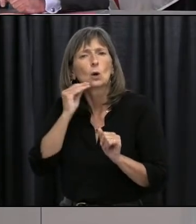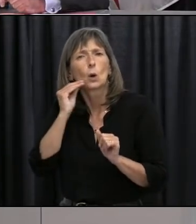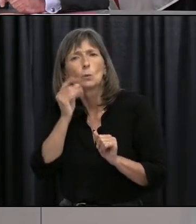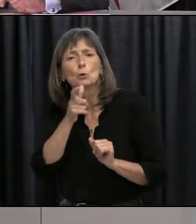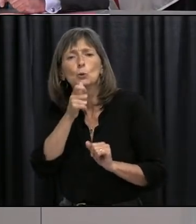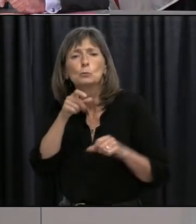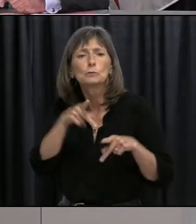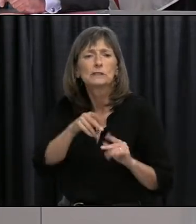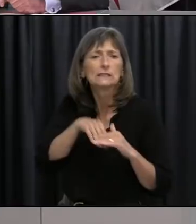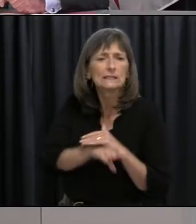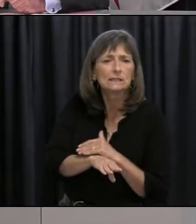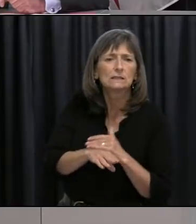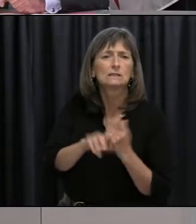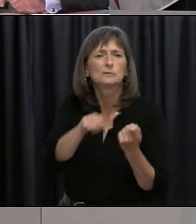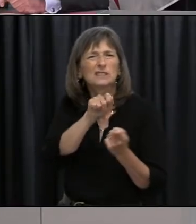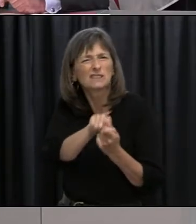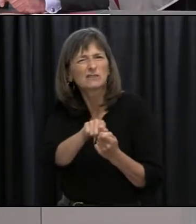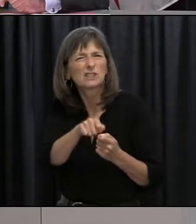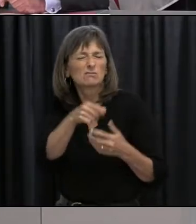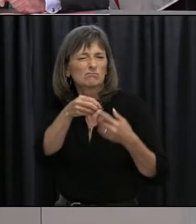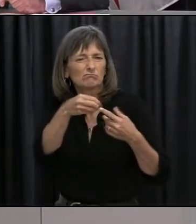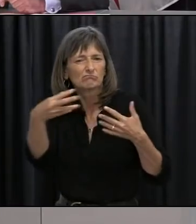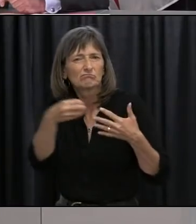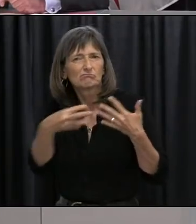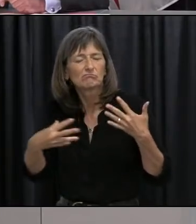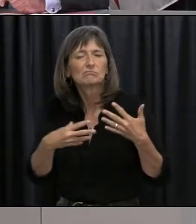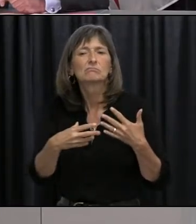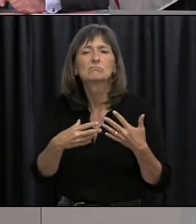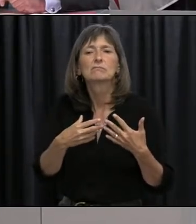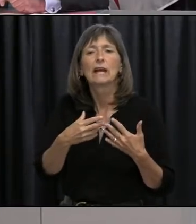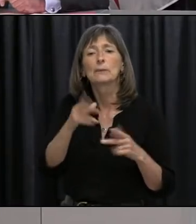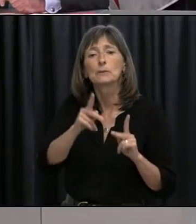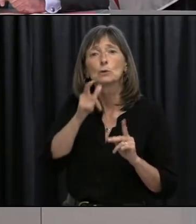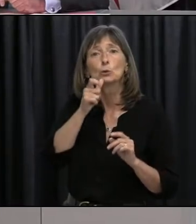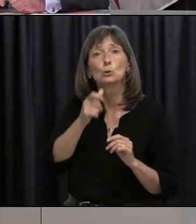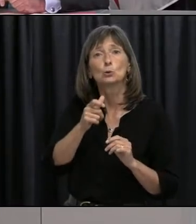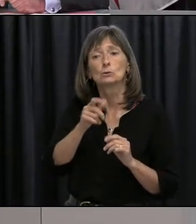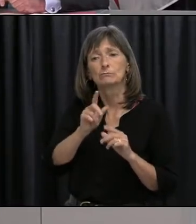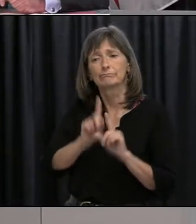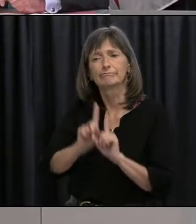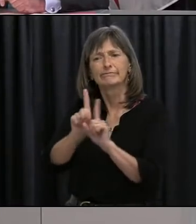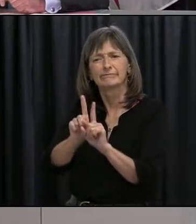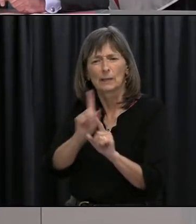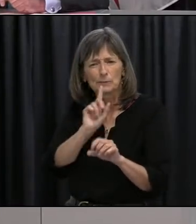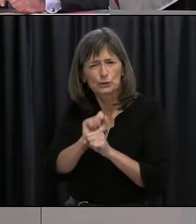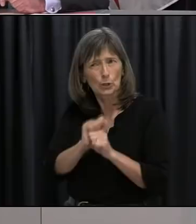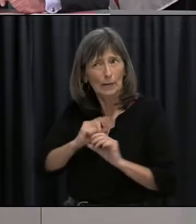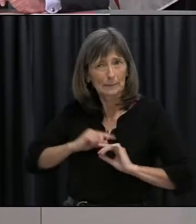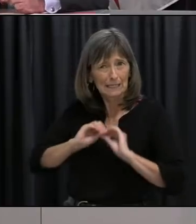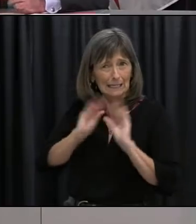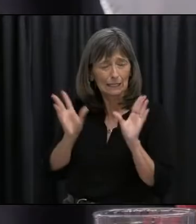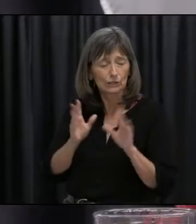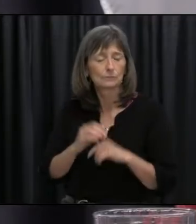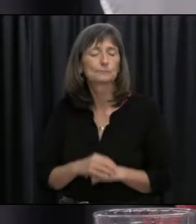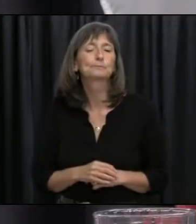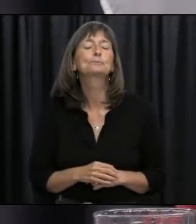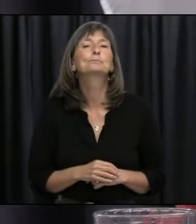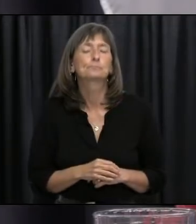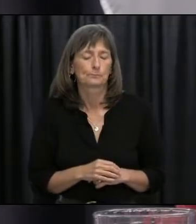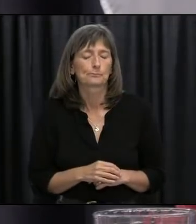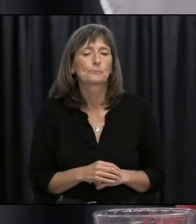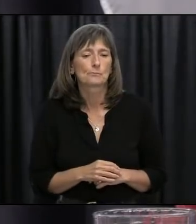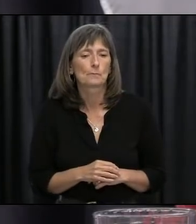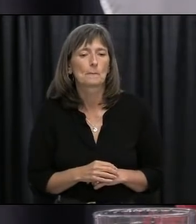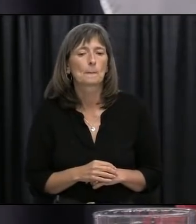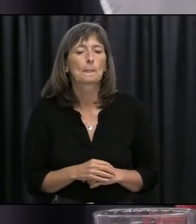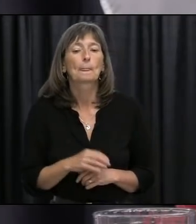and people accompanying patients? Can you spell that out again? I just want to make sure I understand. Certainly. I mean,